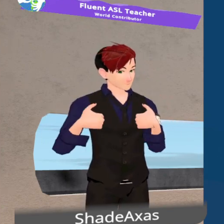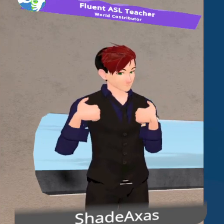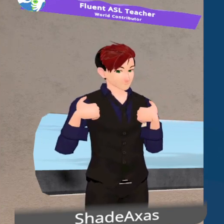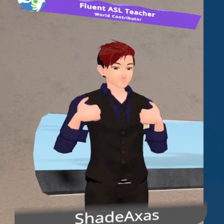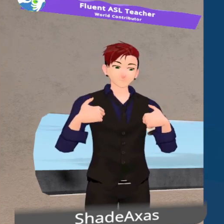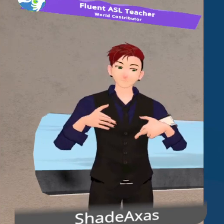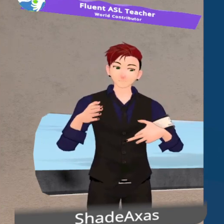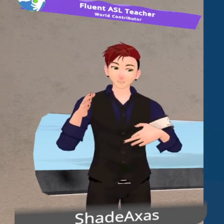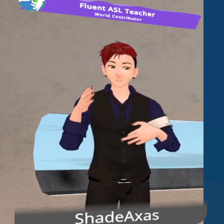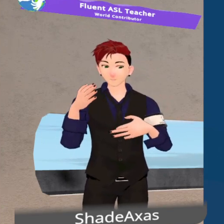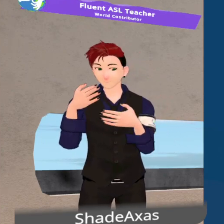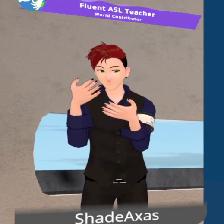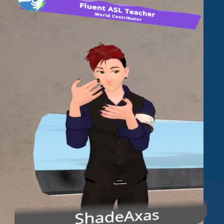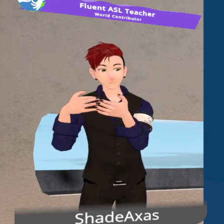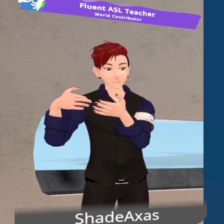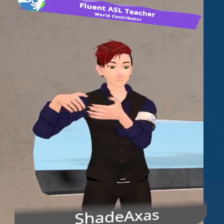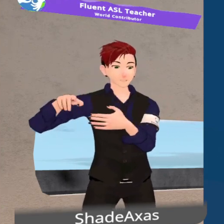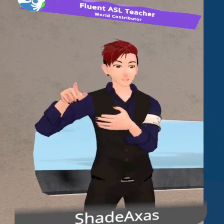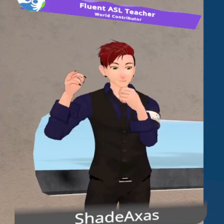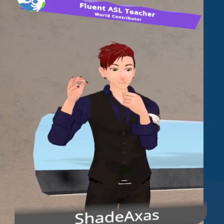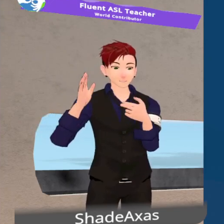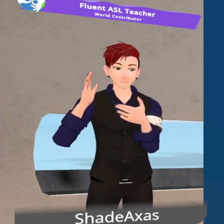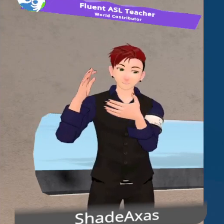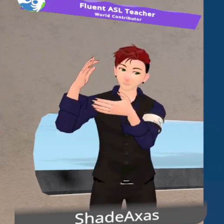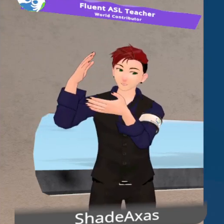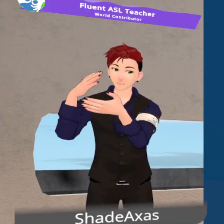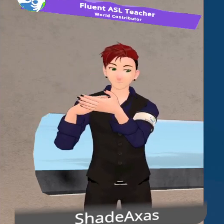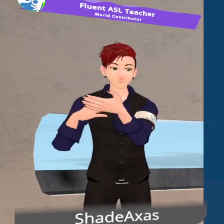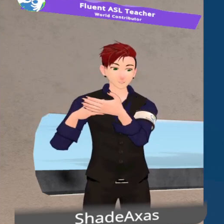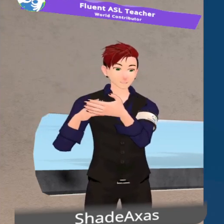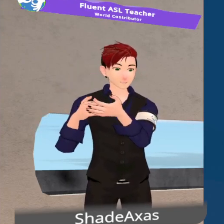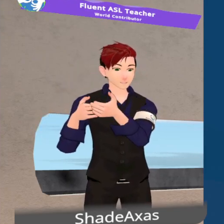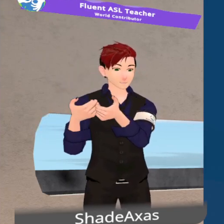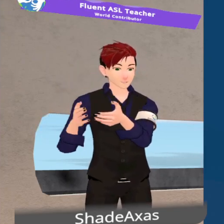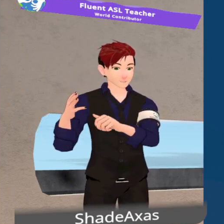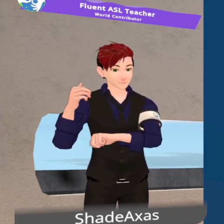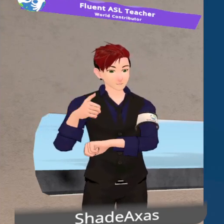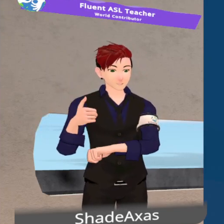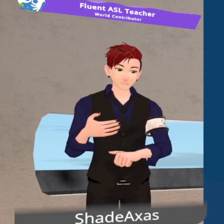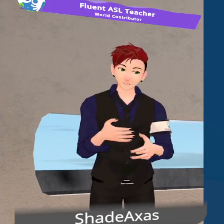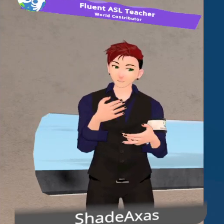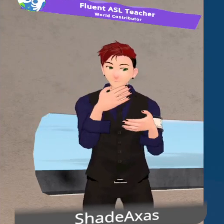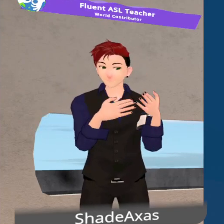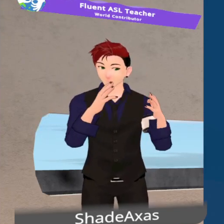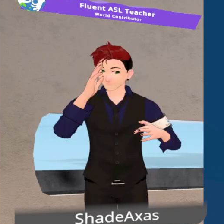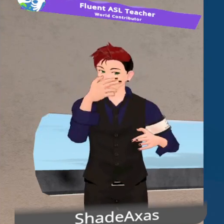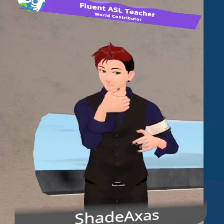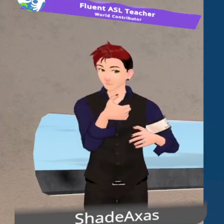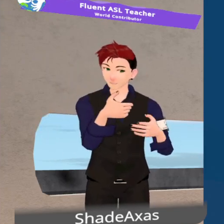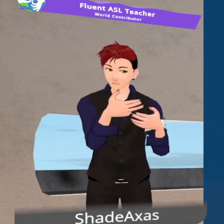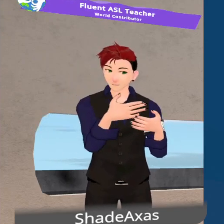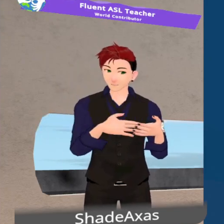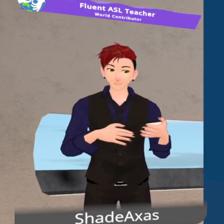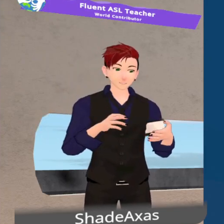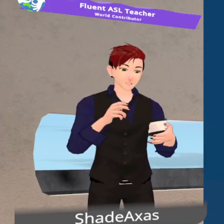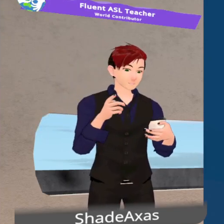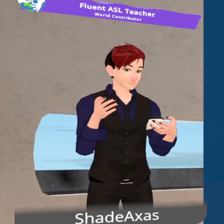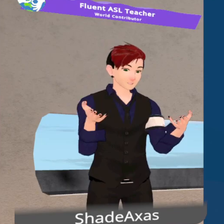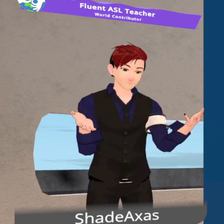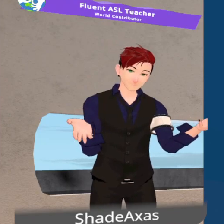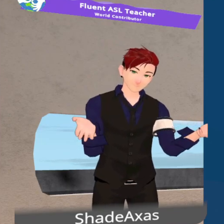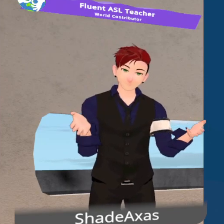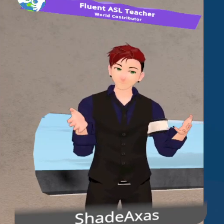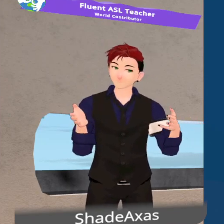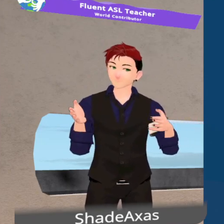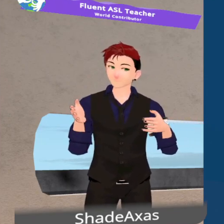life. So again, some teachers will follow the lesson board that's already been set up. Some are going to make up their own